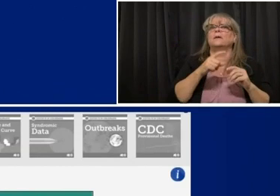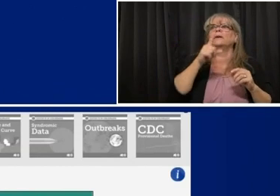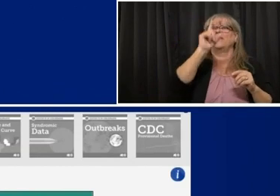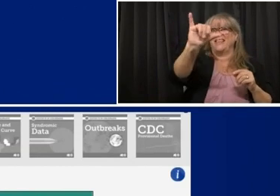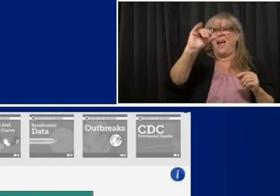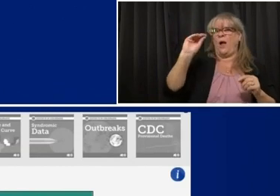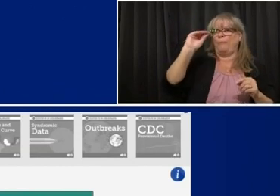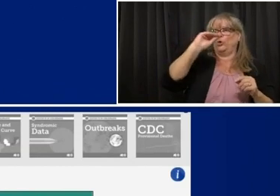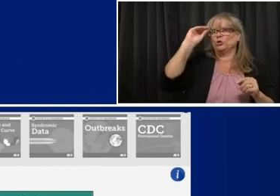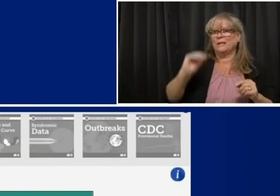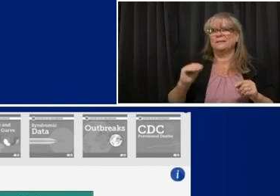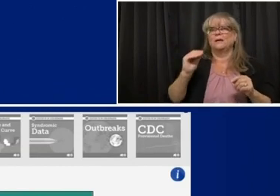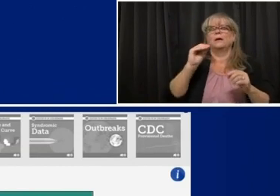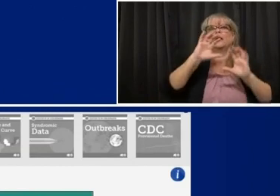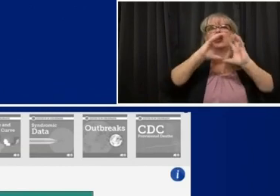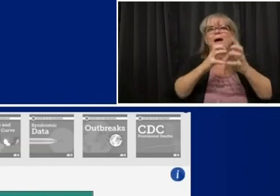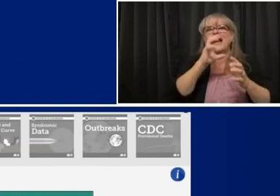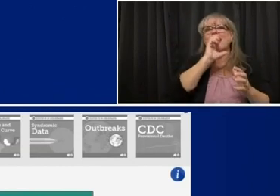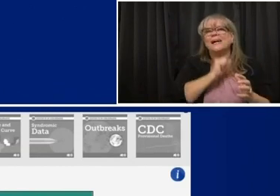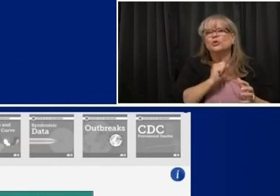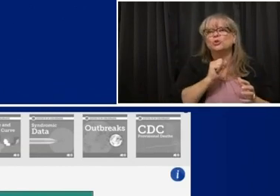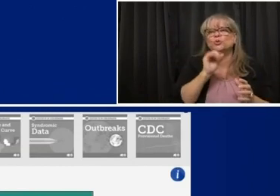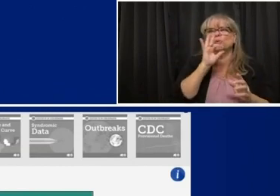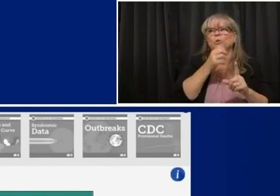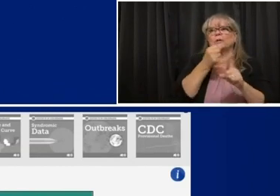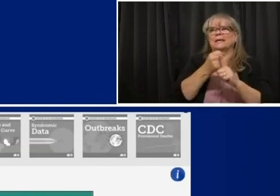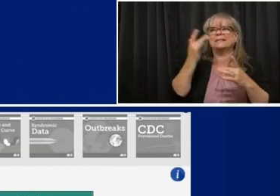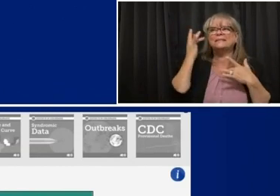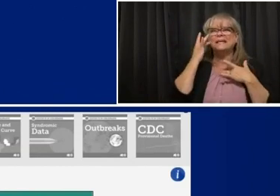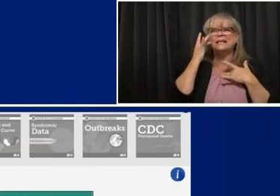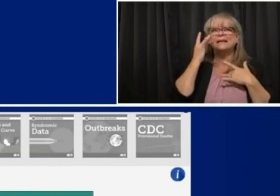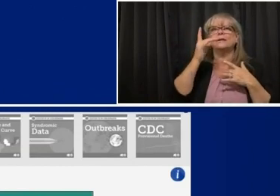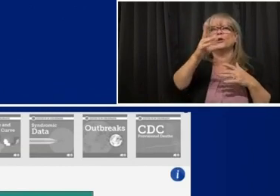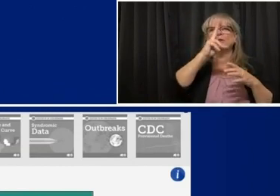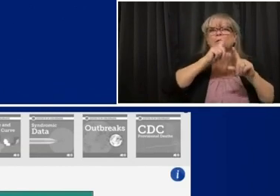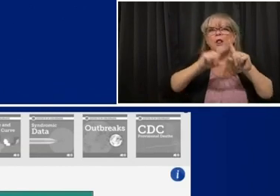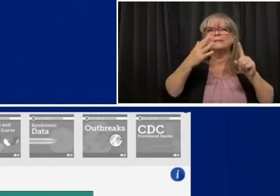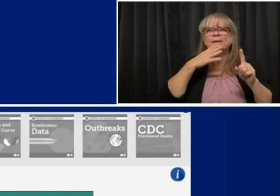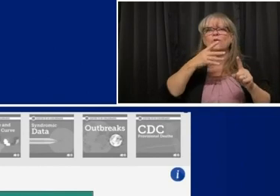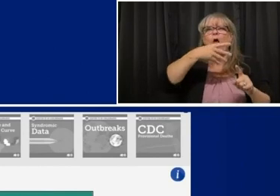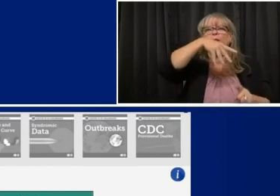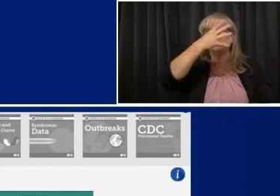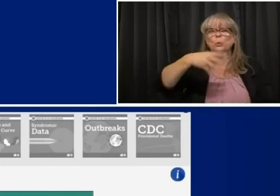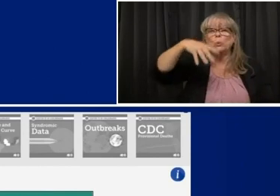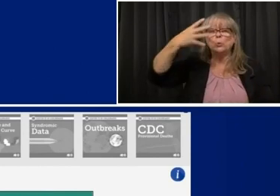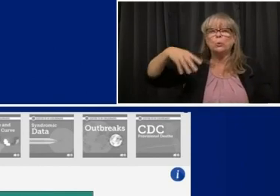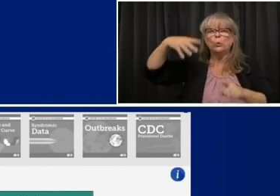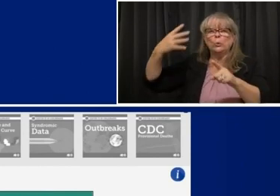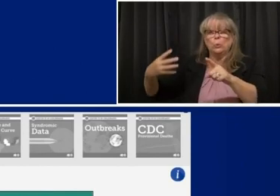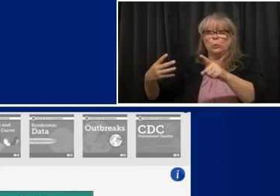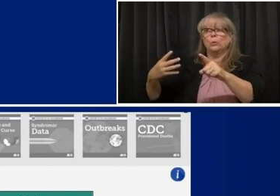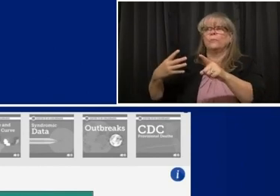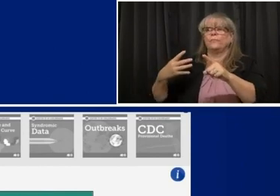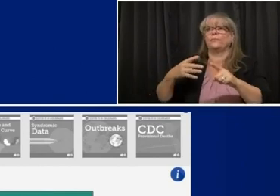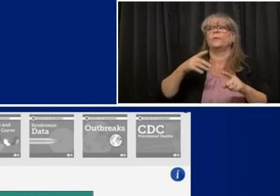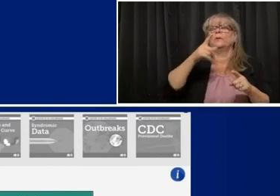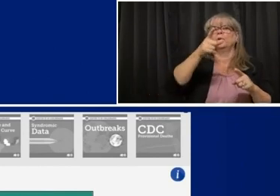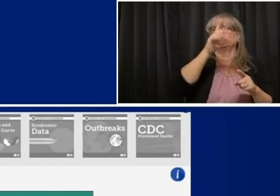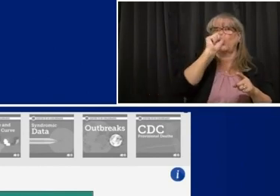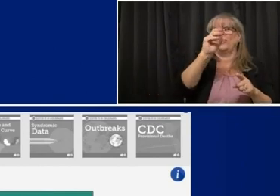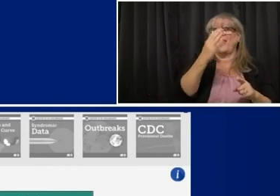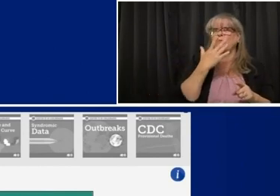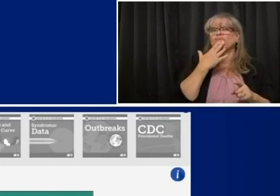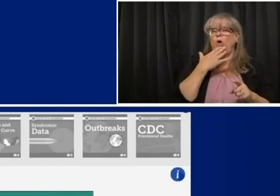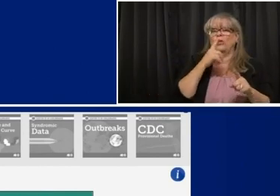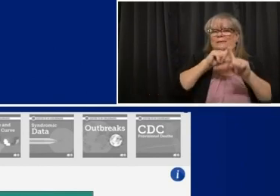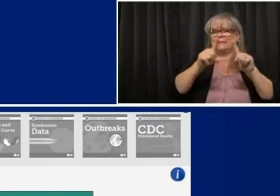those age groups, and then the colorful lines show you the percentage of cases that are in each of those age groups. So when the colorful bar